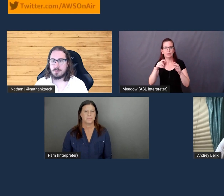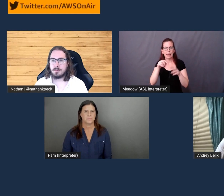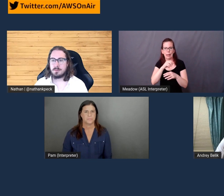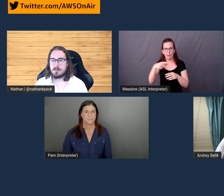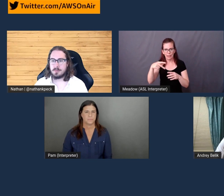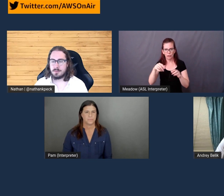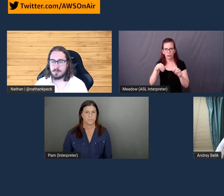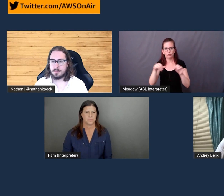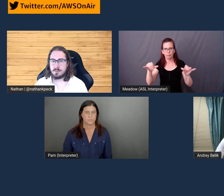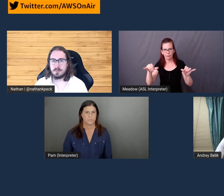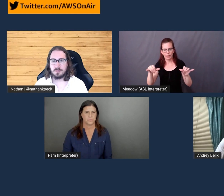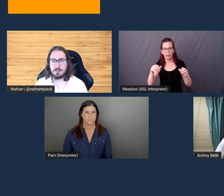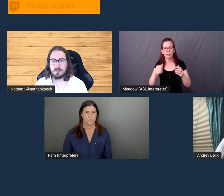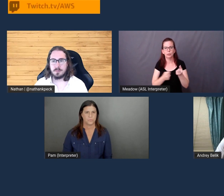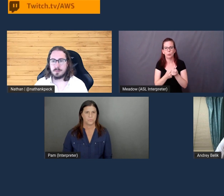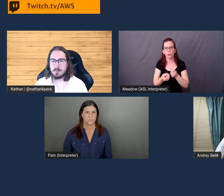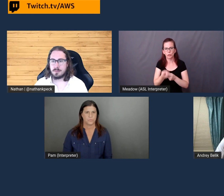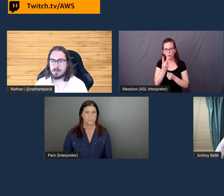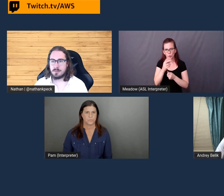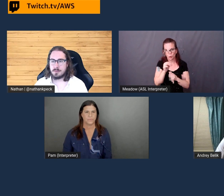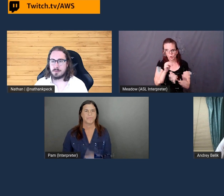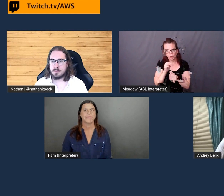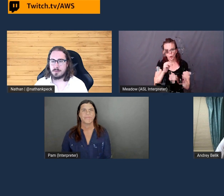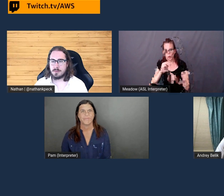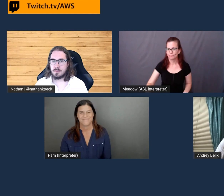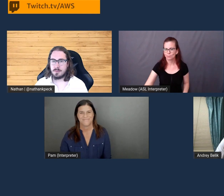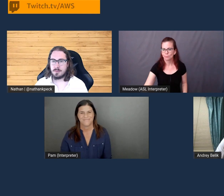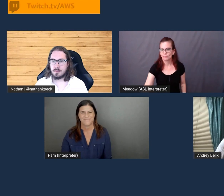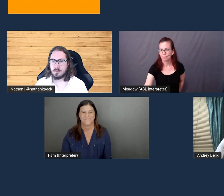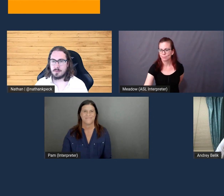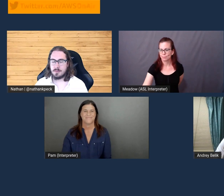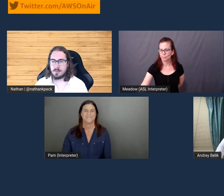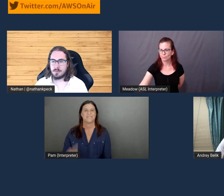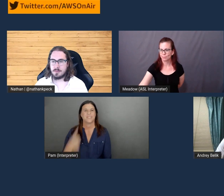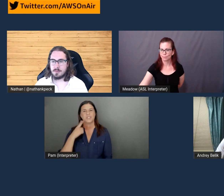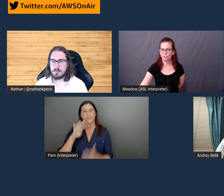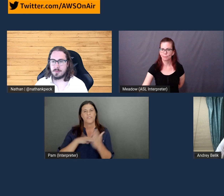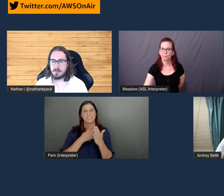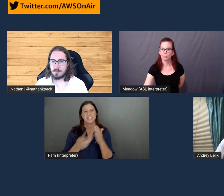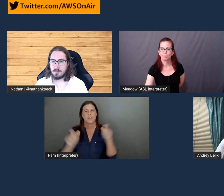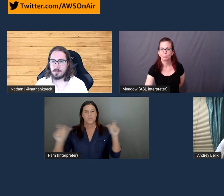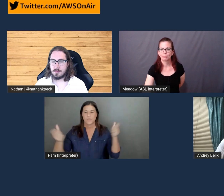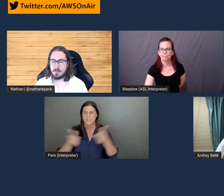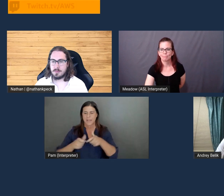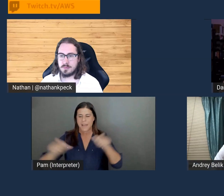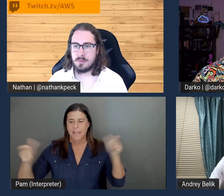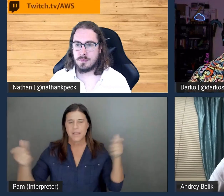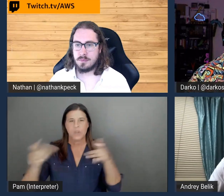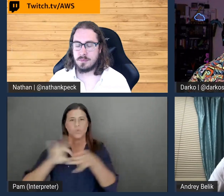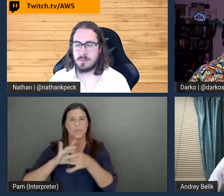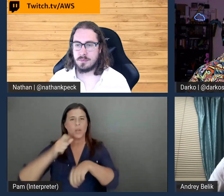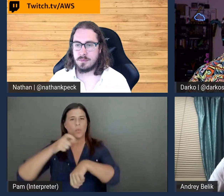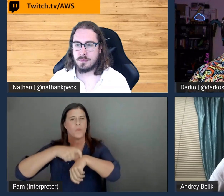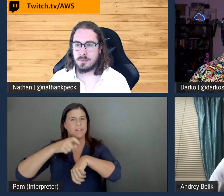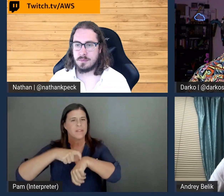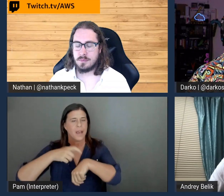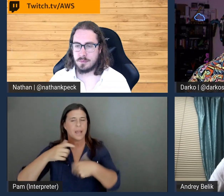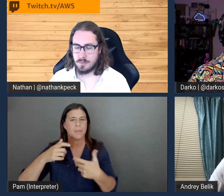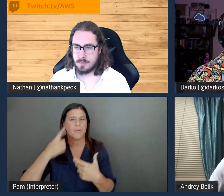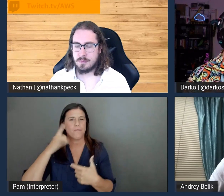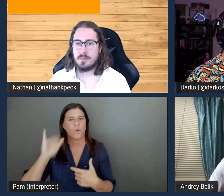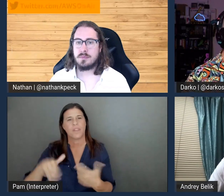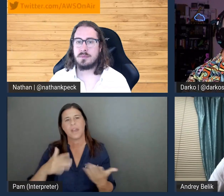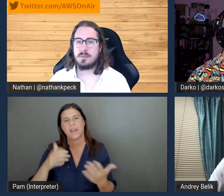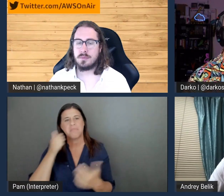One is called target tracking, and one scale out or scale in based on time durations or occurrence, daily,